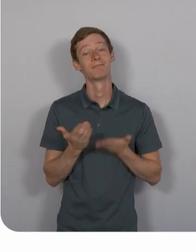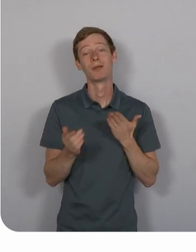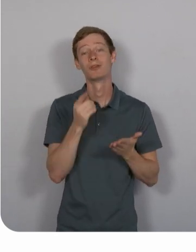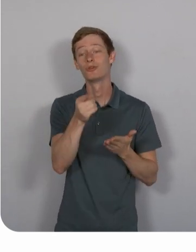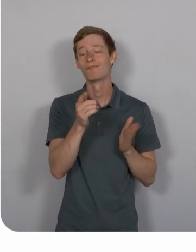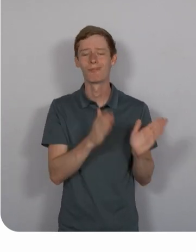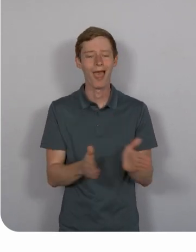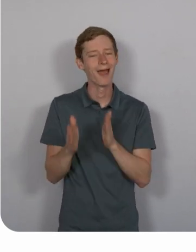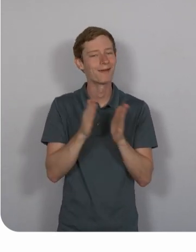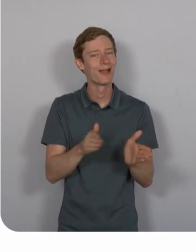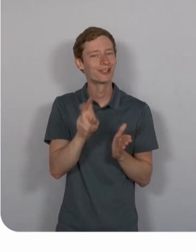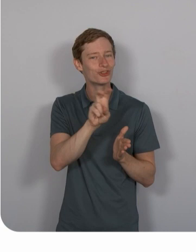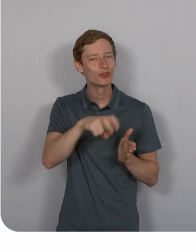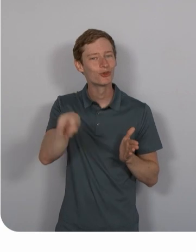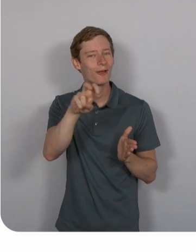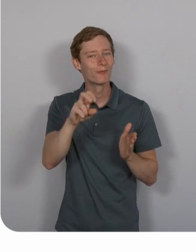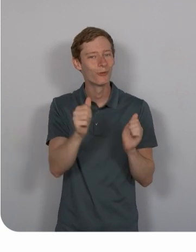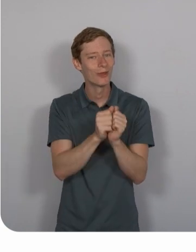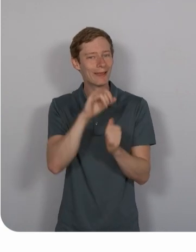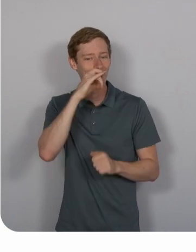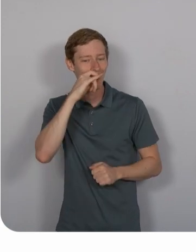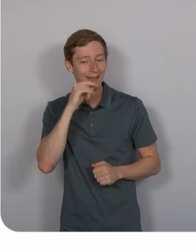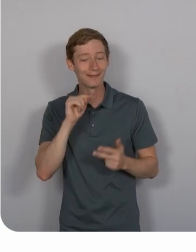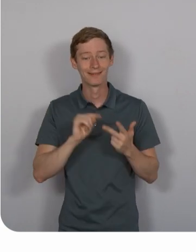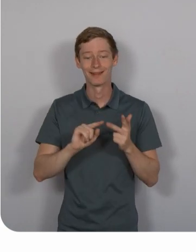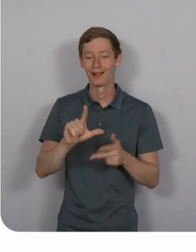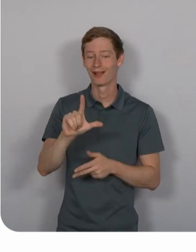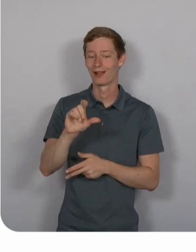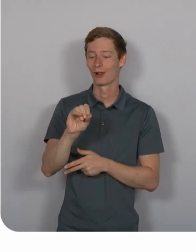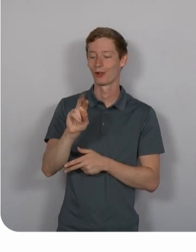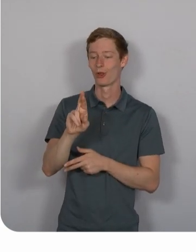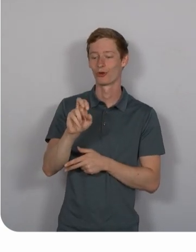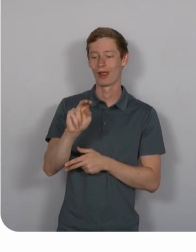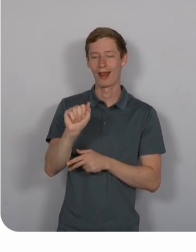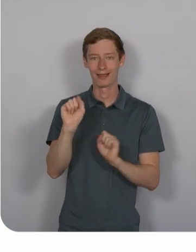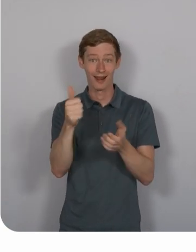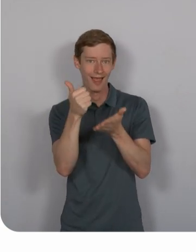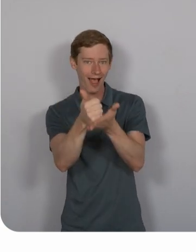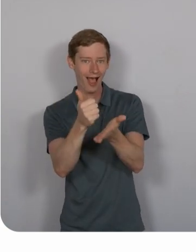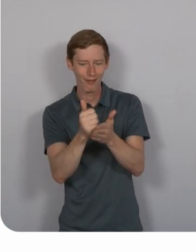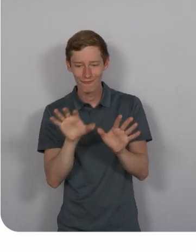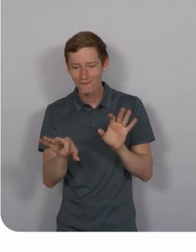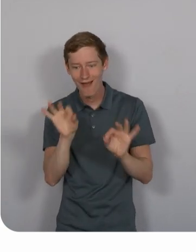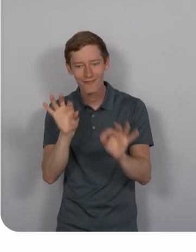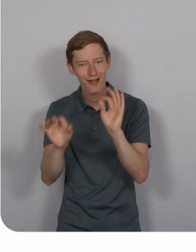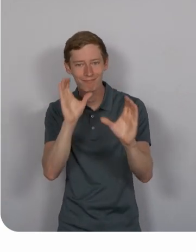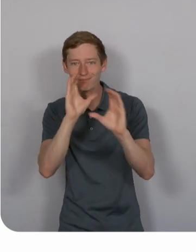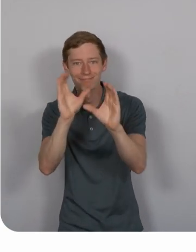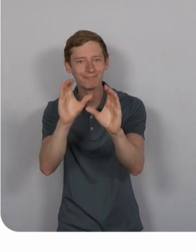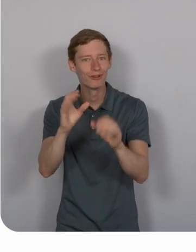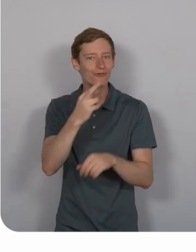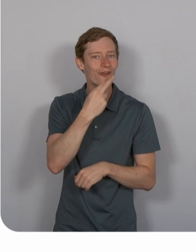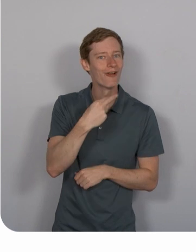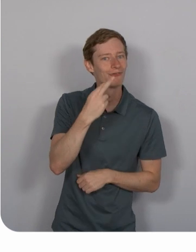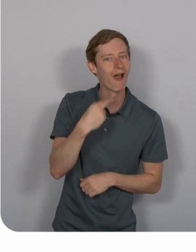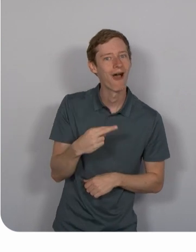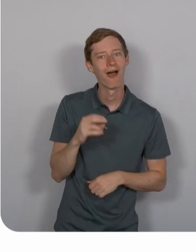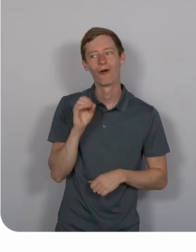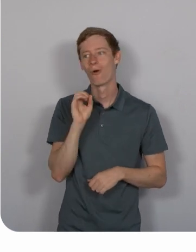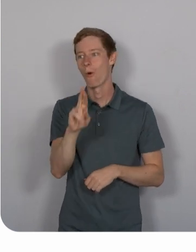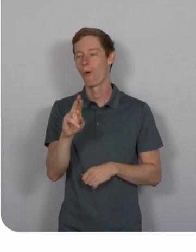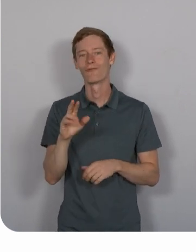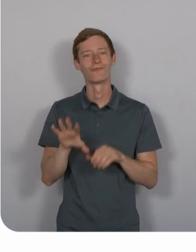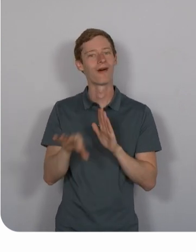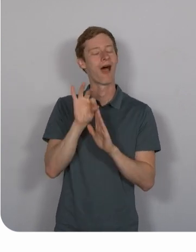kids. You've got Lorena, who's going to be able to help you find the best barbecue on the road trip, or find a good national park